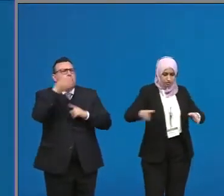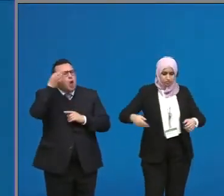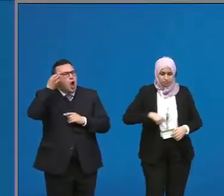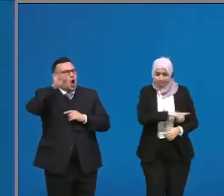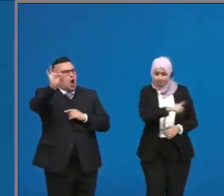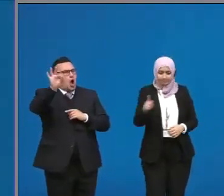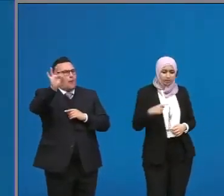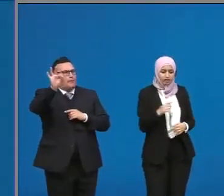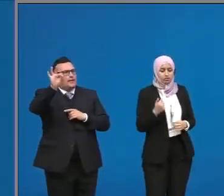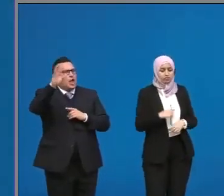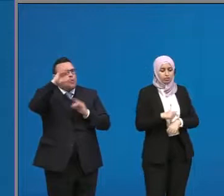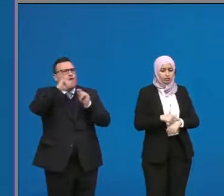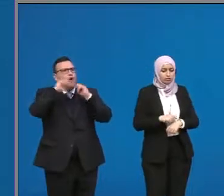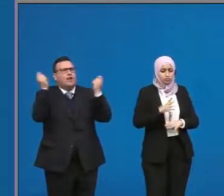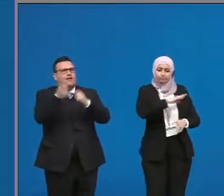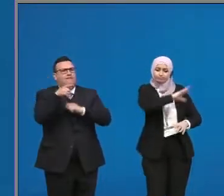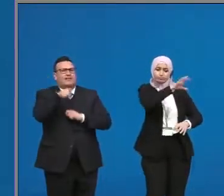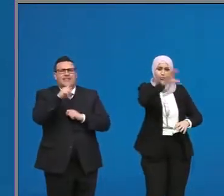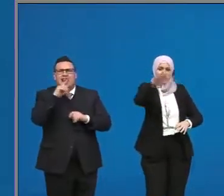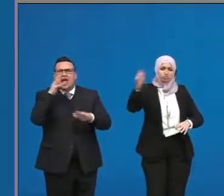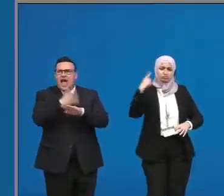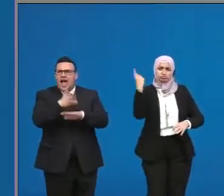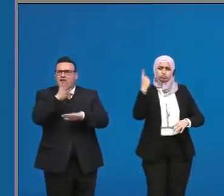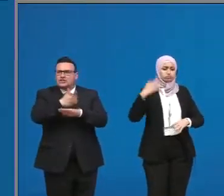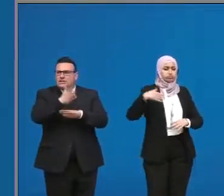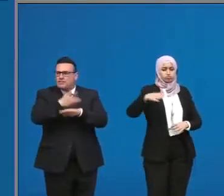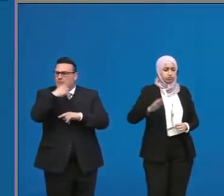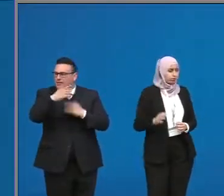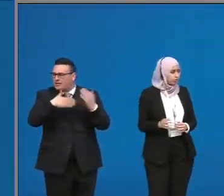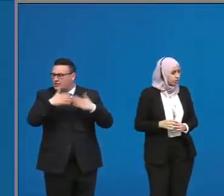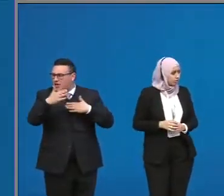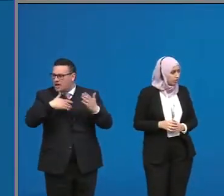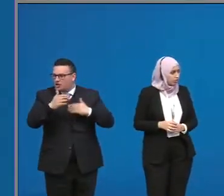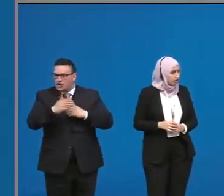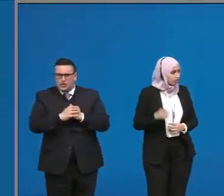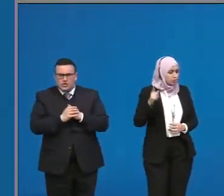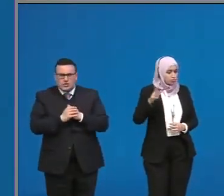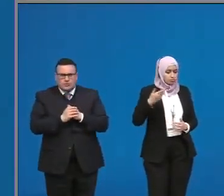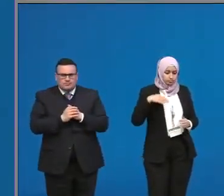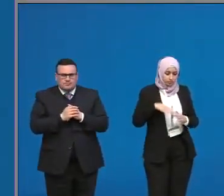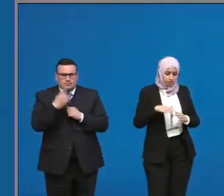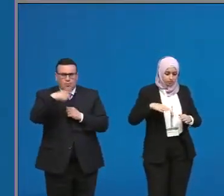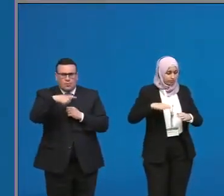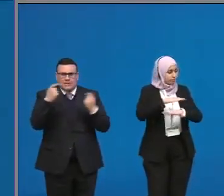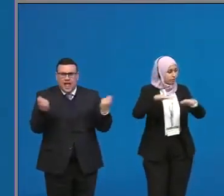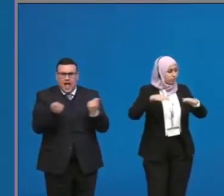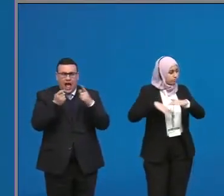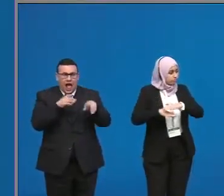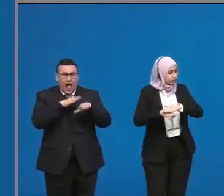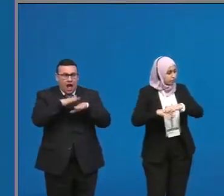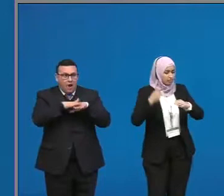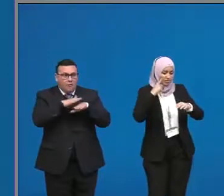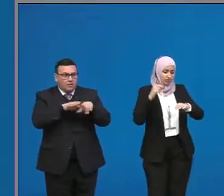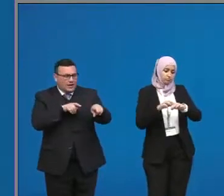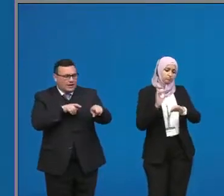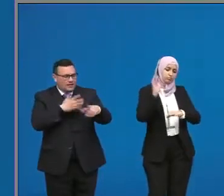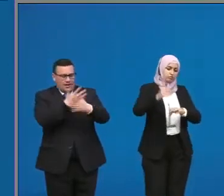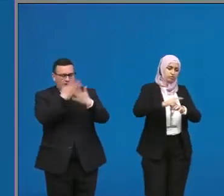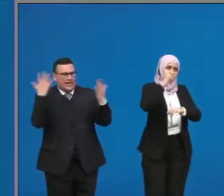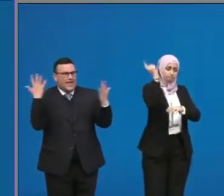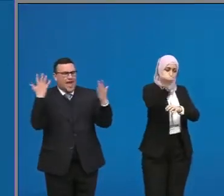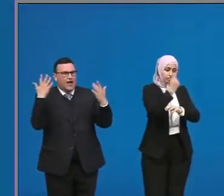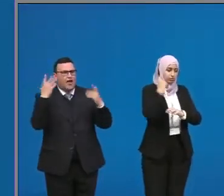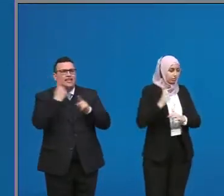a universal accessible infrastructure. And this ability is considered at 2